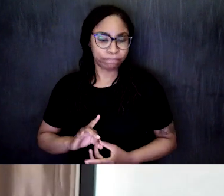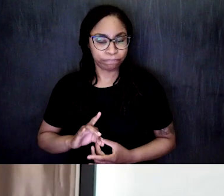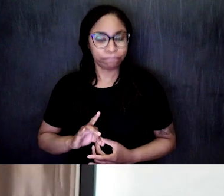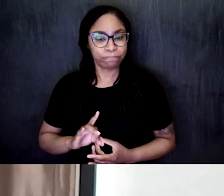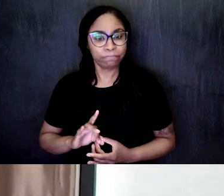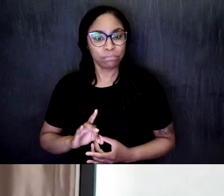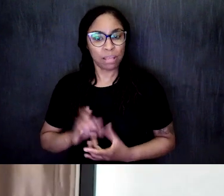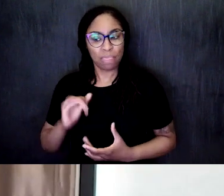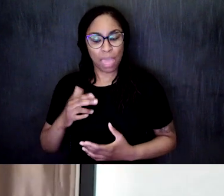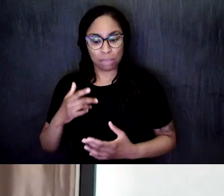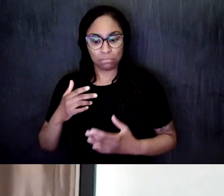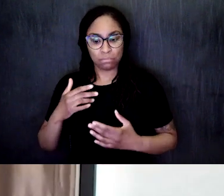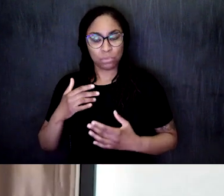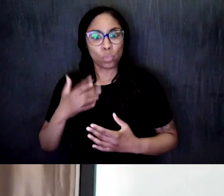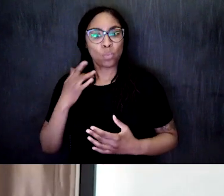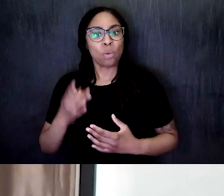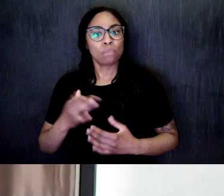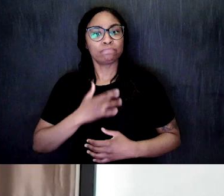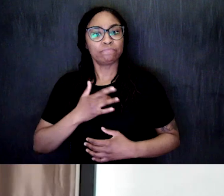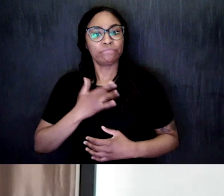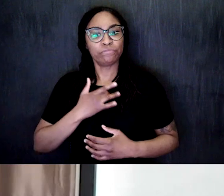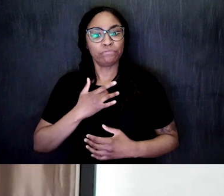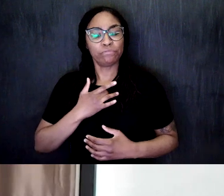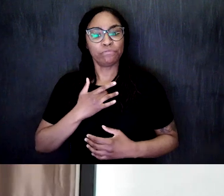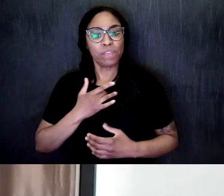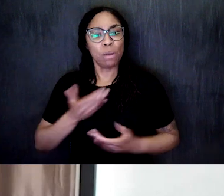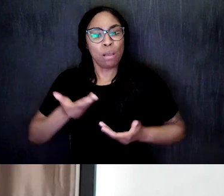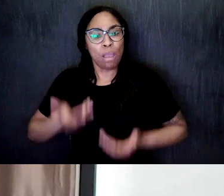Get a sense of weight in this part of the body.